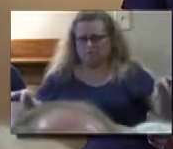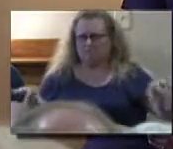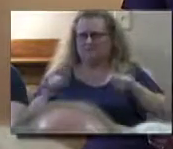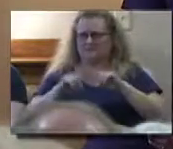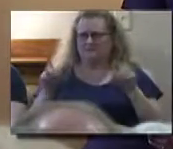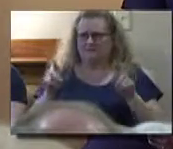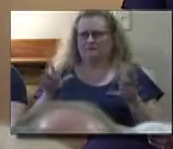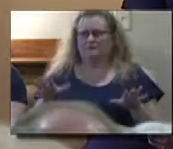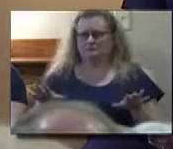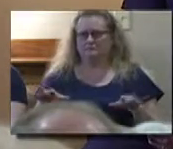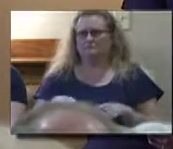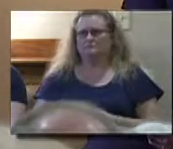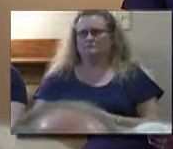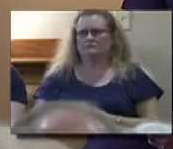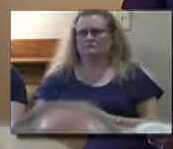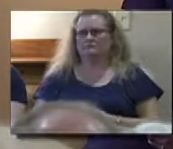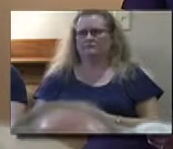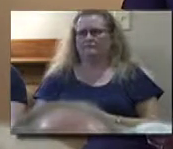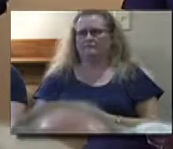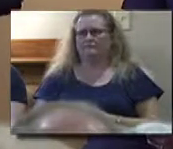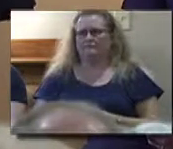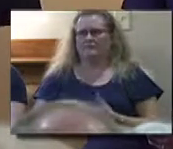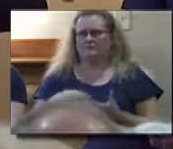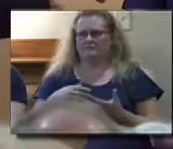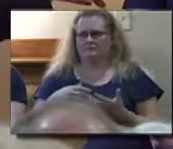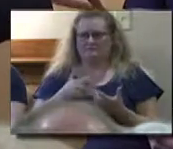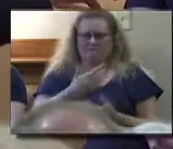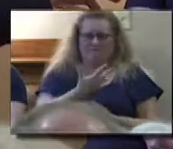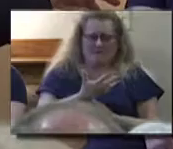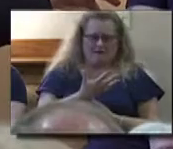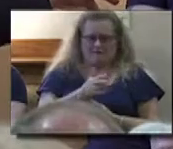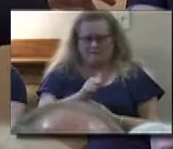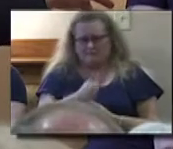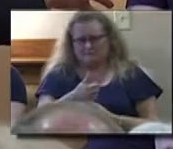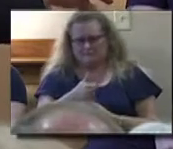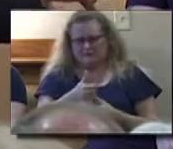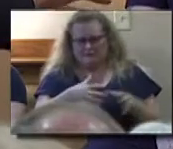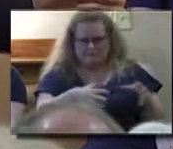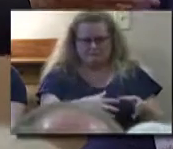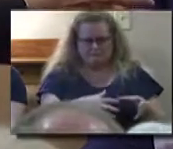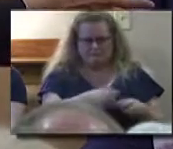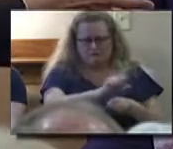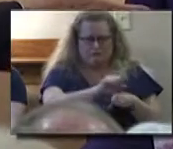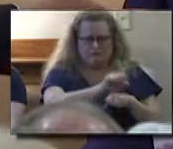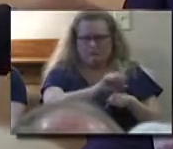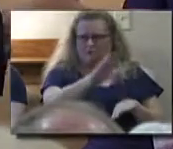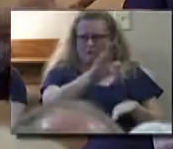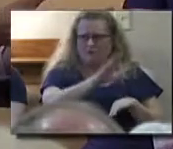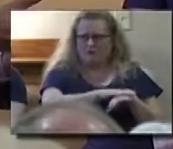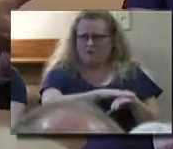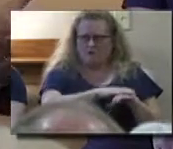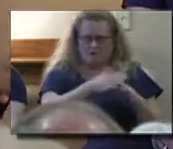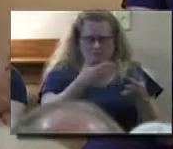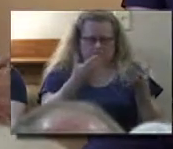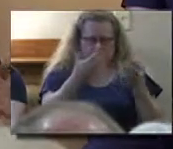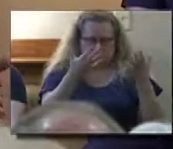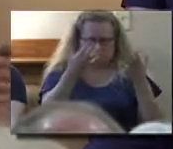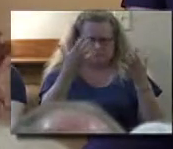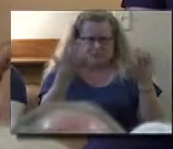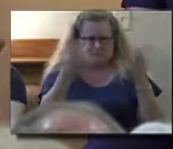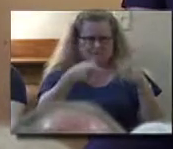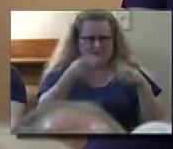bedroom. And then 5-10 of you are working on whatever was the main